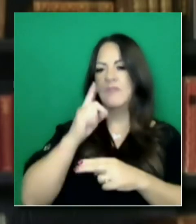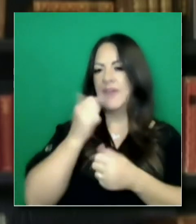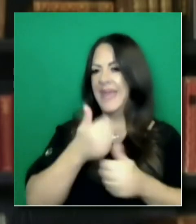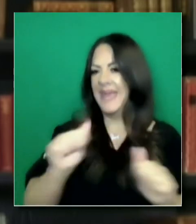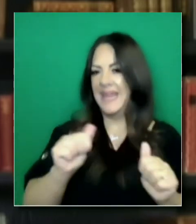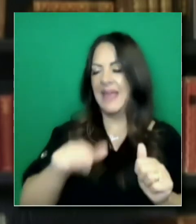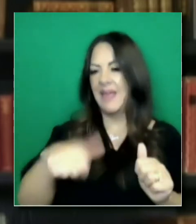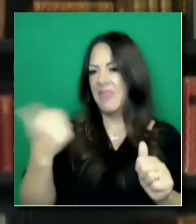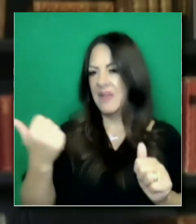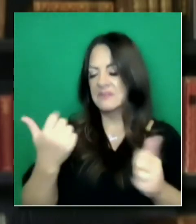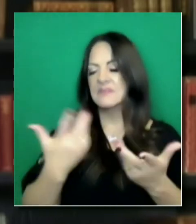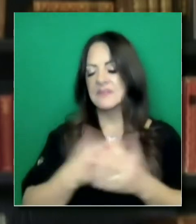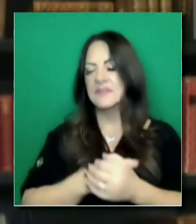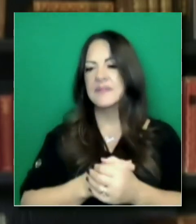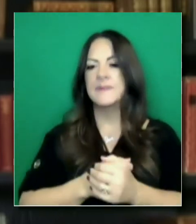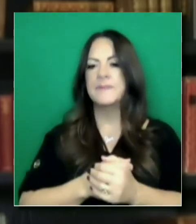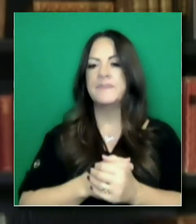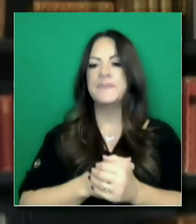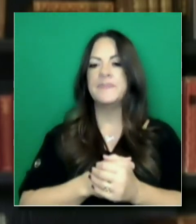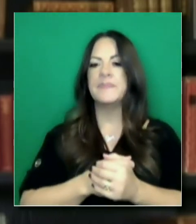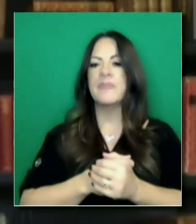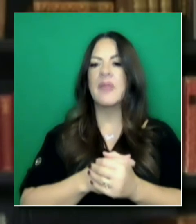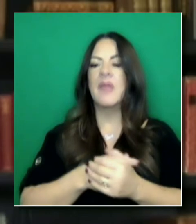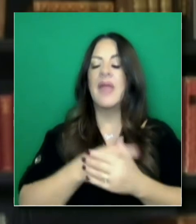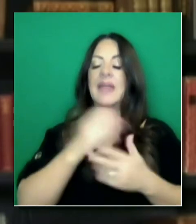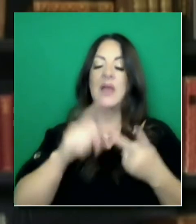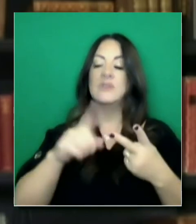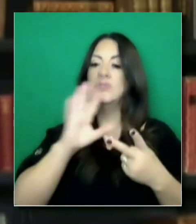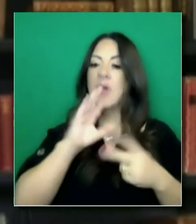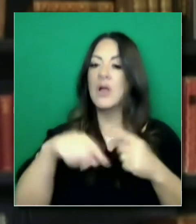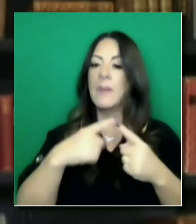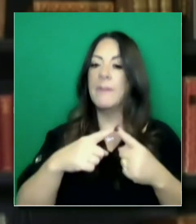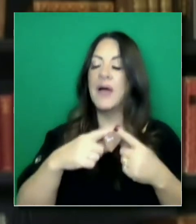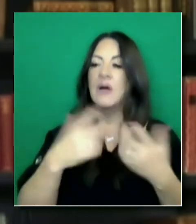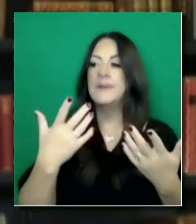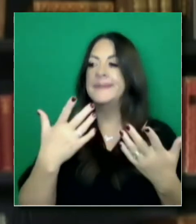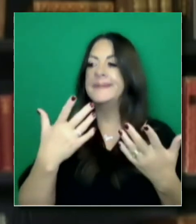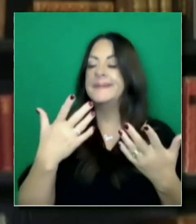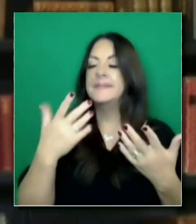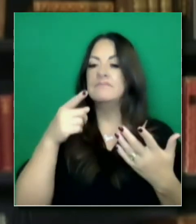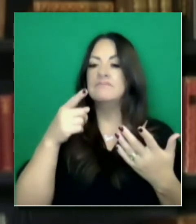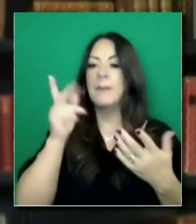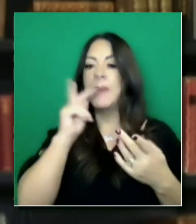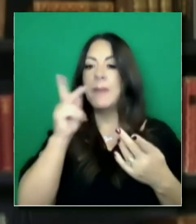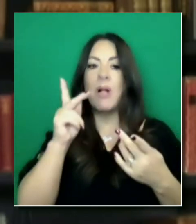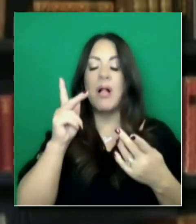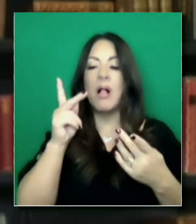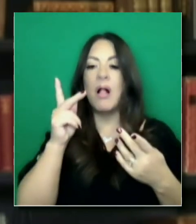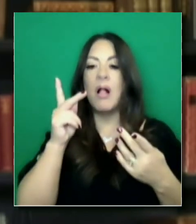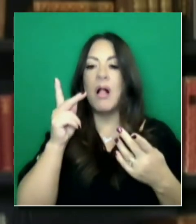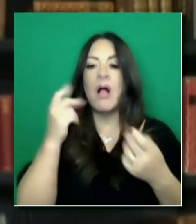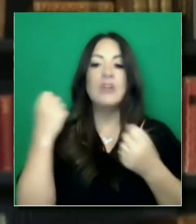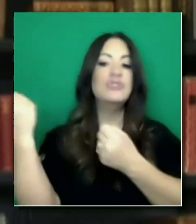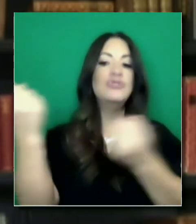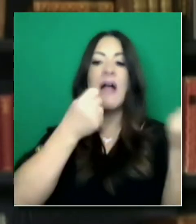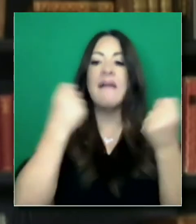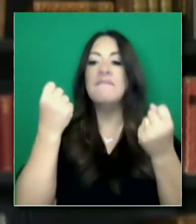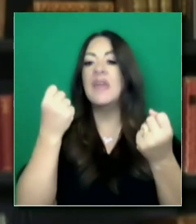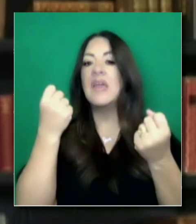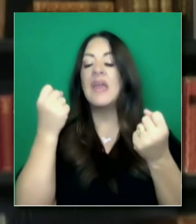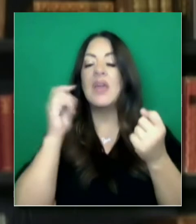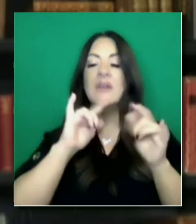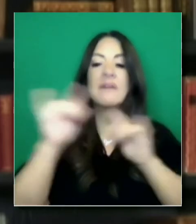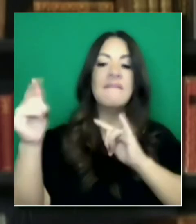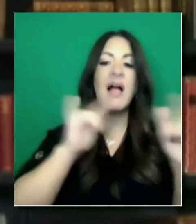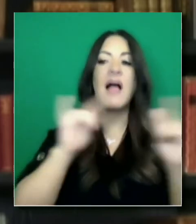health advisor, travel advisories that come from health agencies all across the country, from the CDC on down. Every state is providing